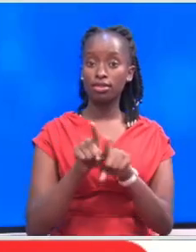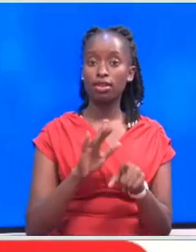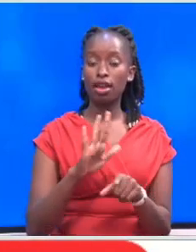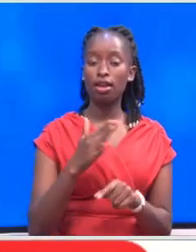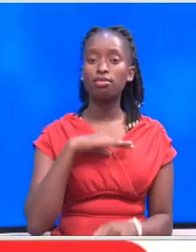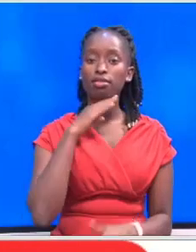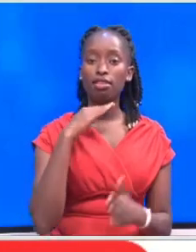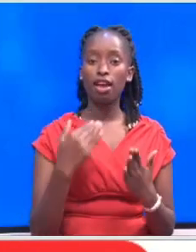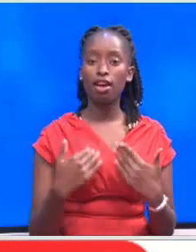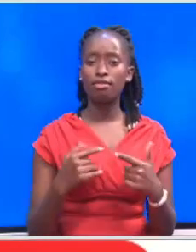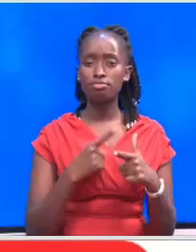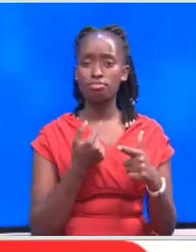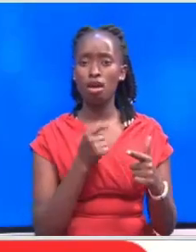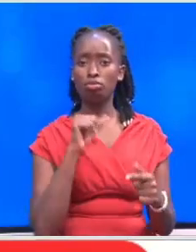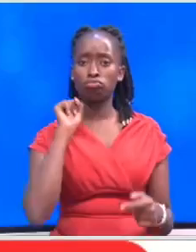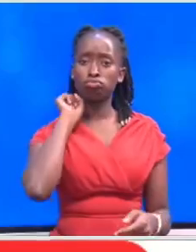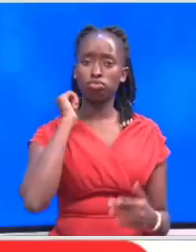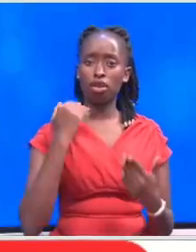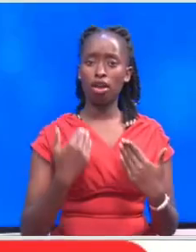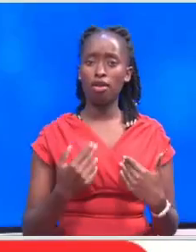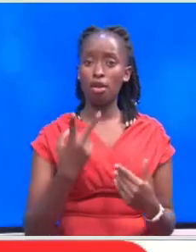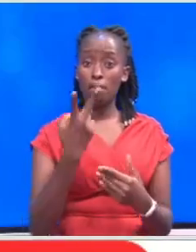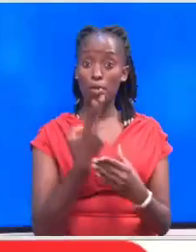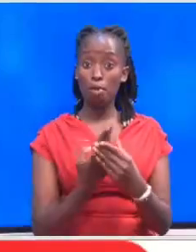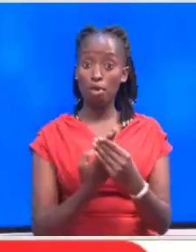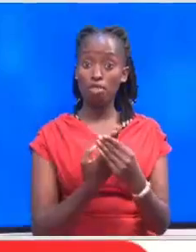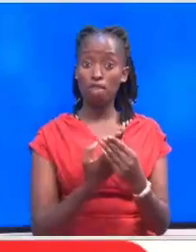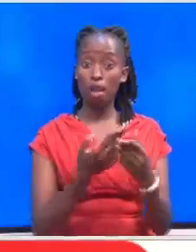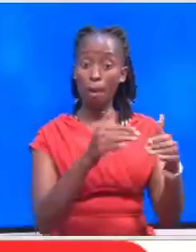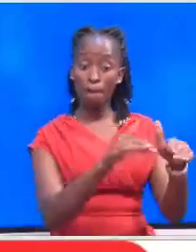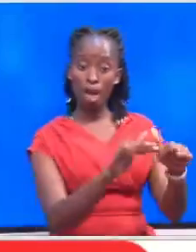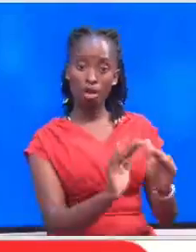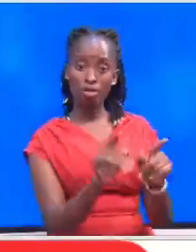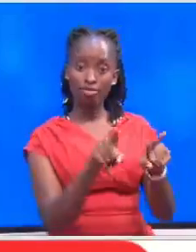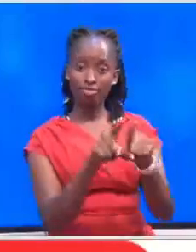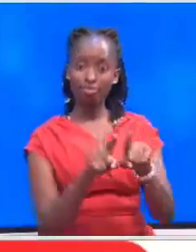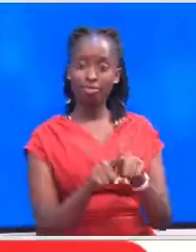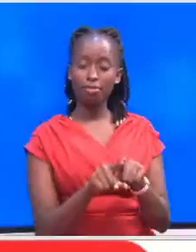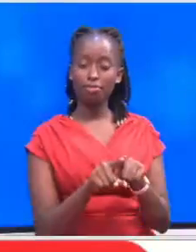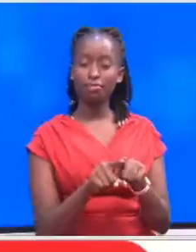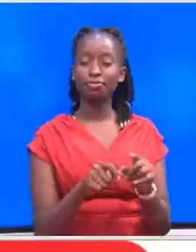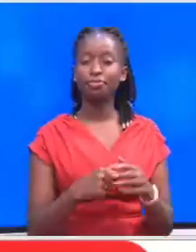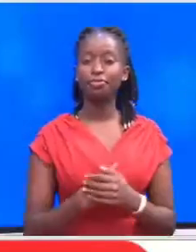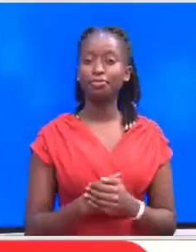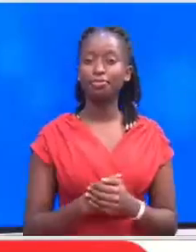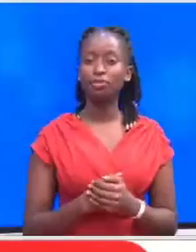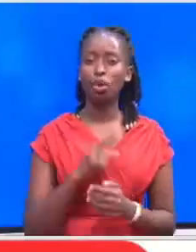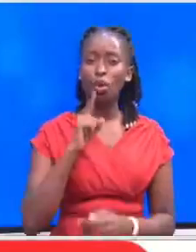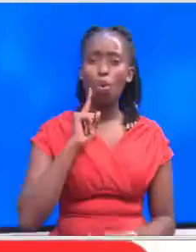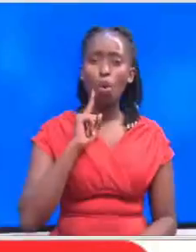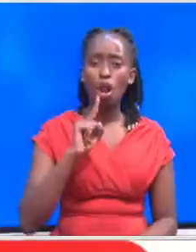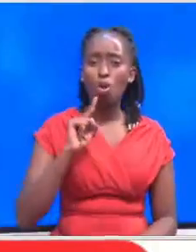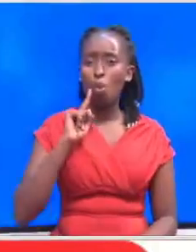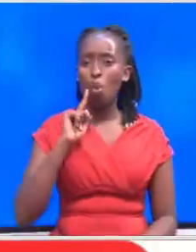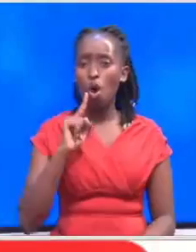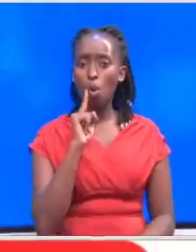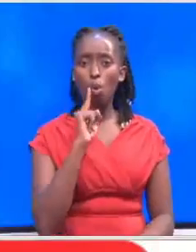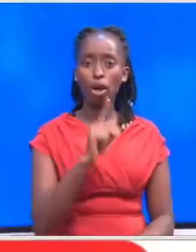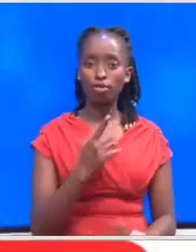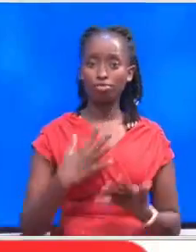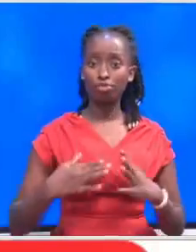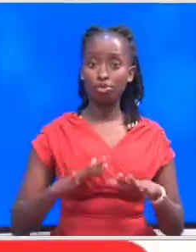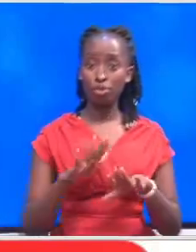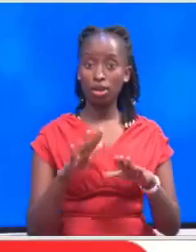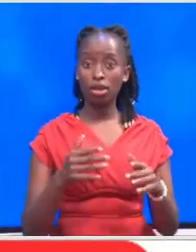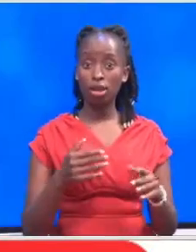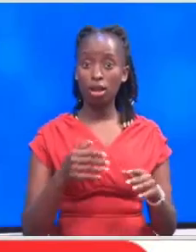Elizabeth Atieno now reports, the two were buried in the same grave. Hundreds of residents from Moruga village in Meru County